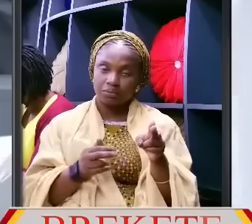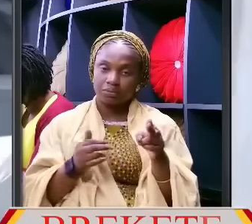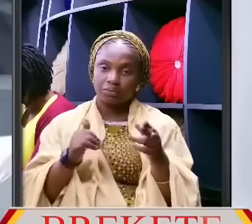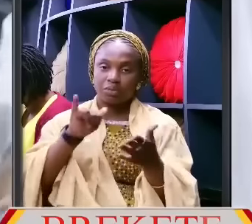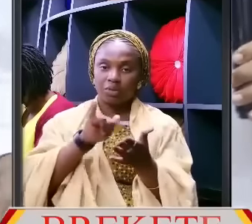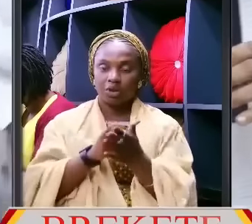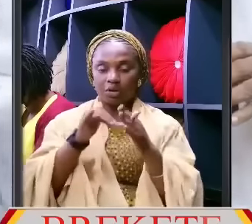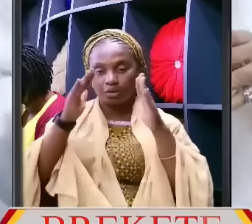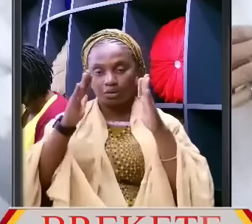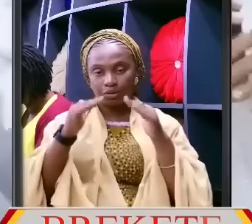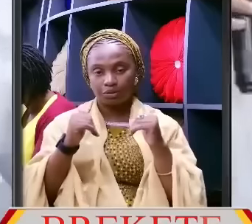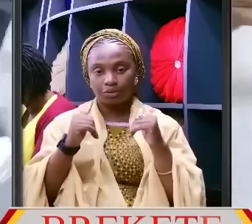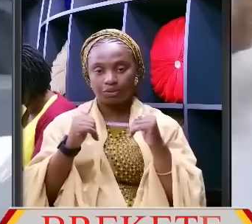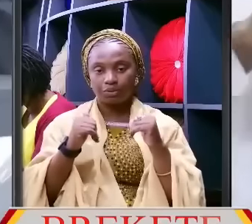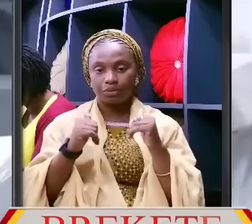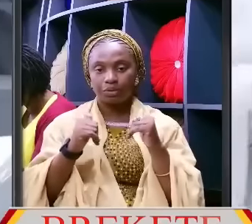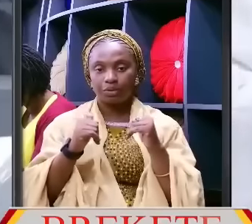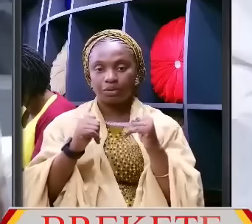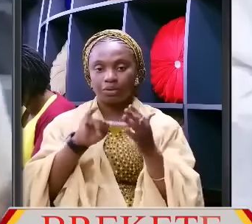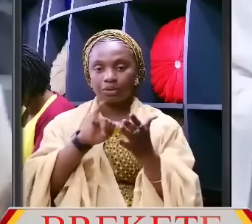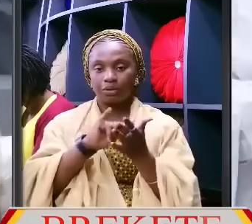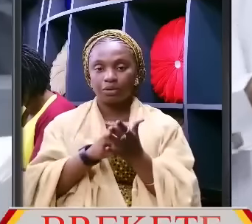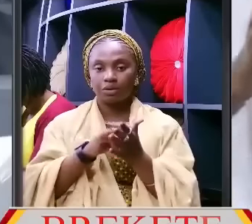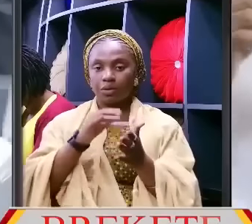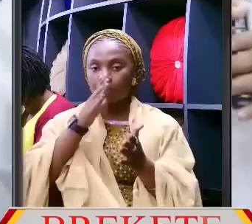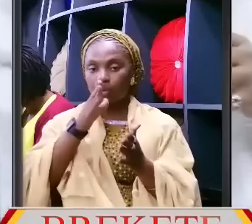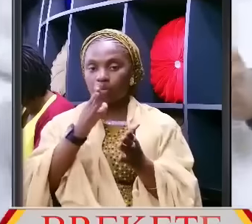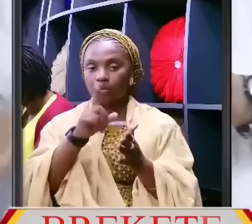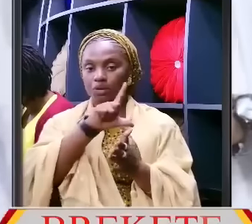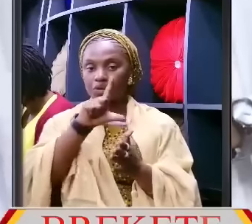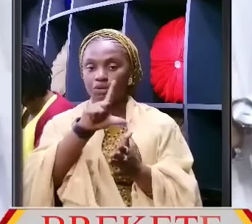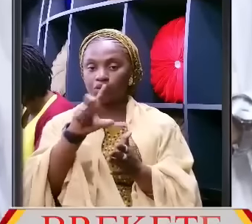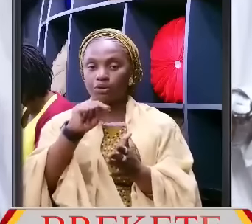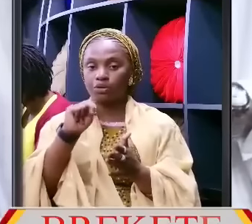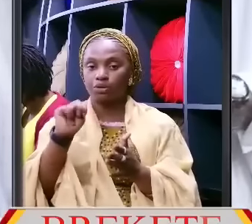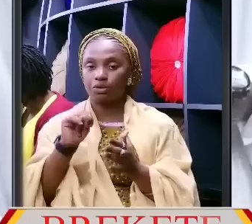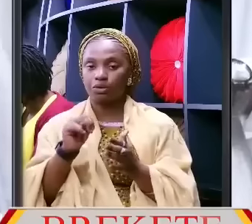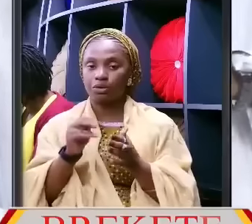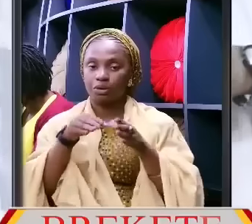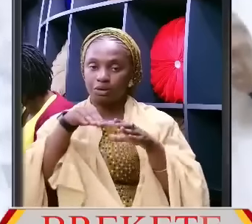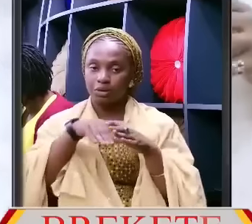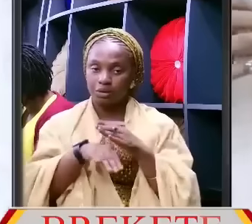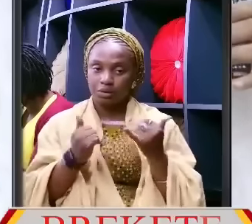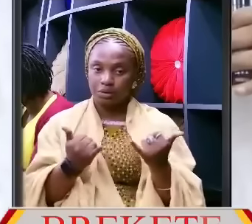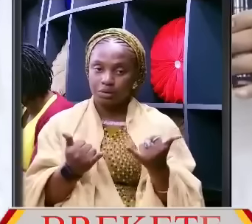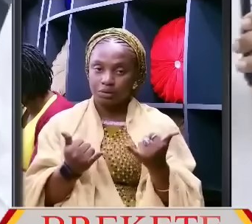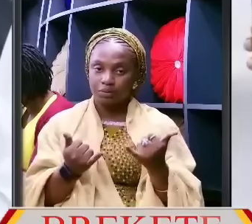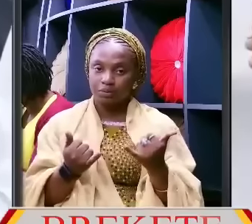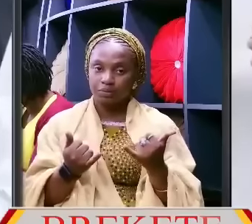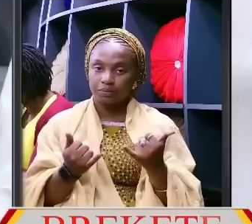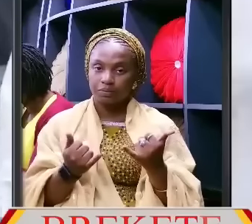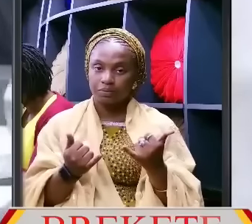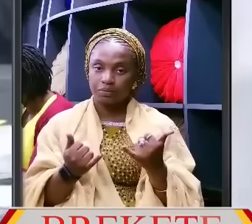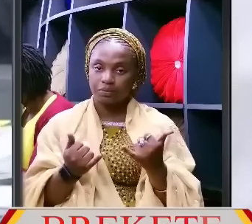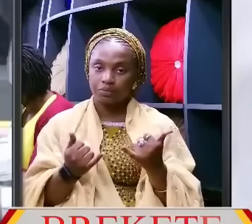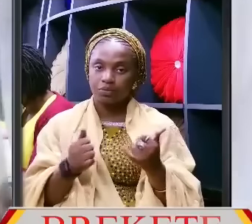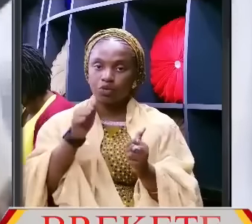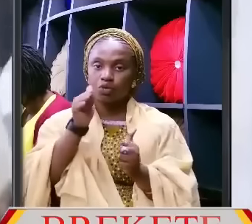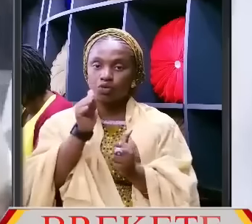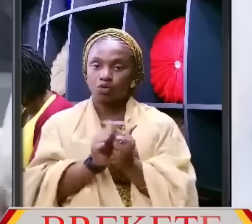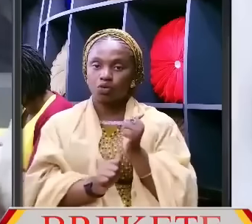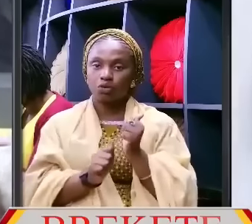Now that house where Mommy Zina to they live. Now